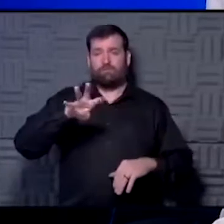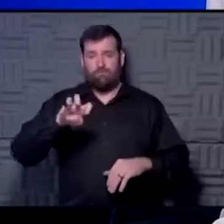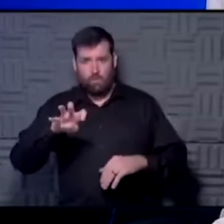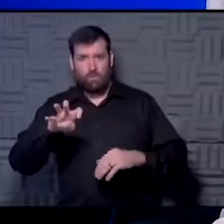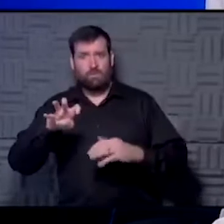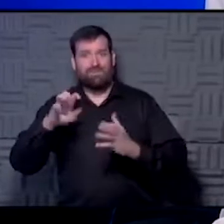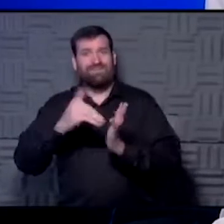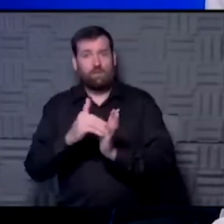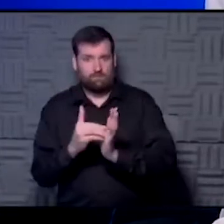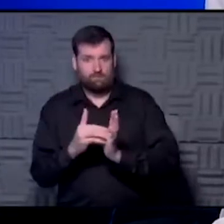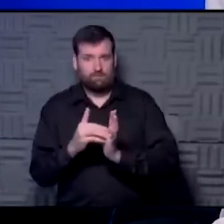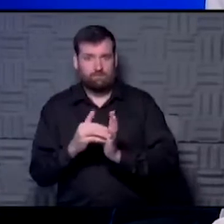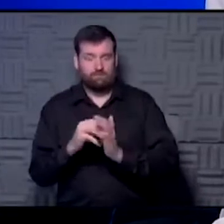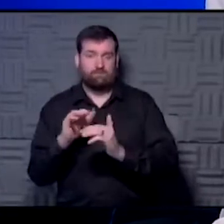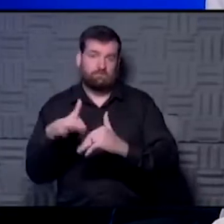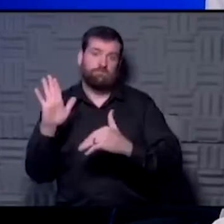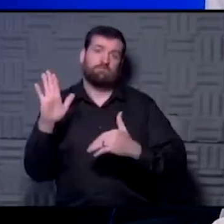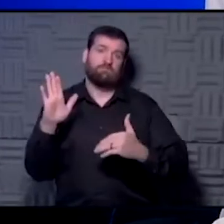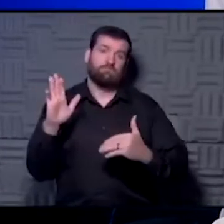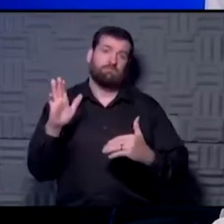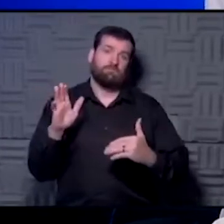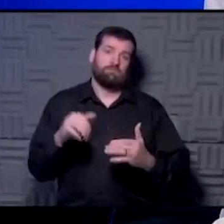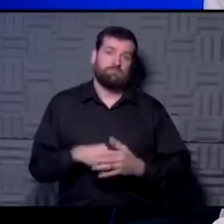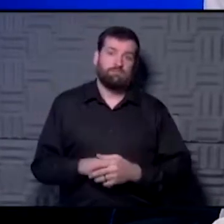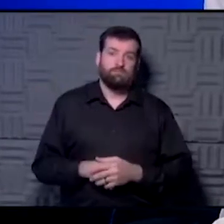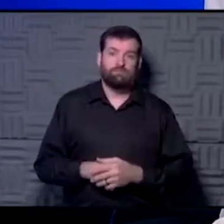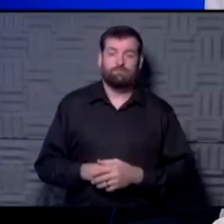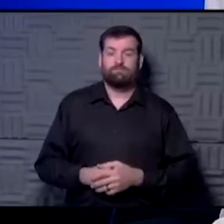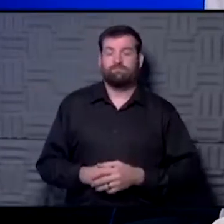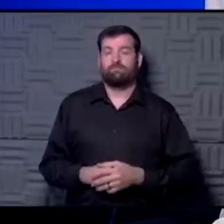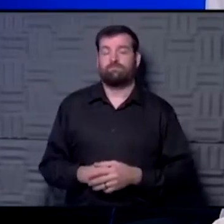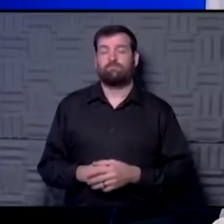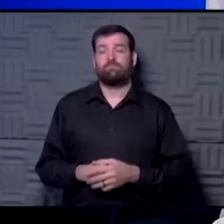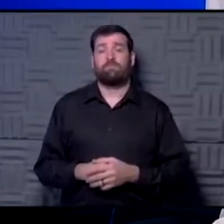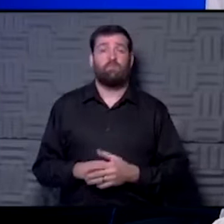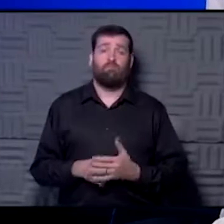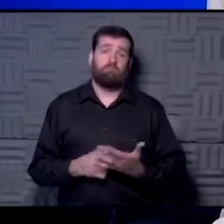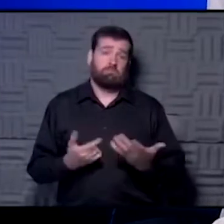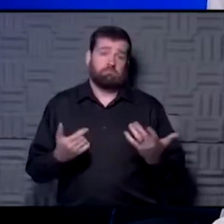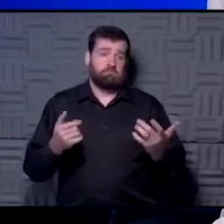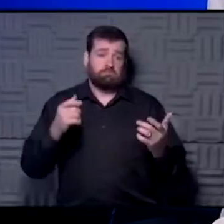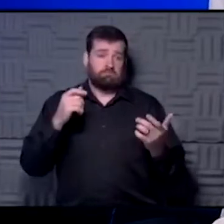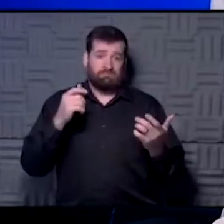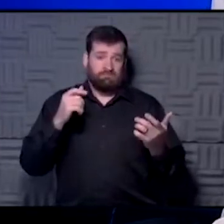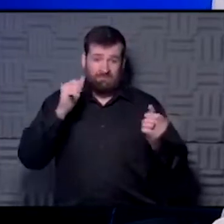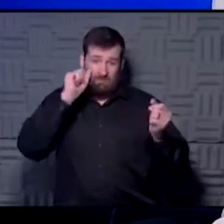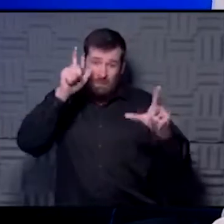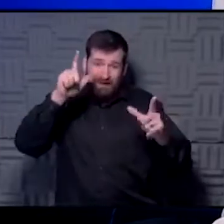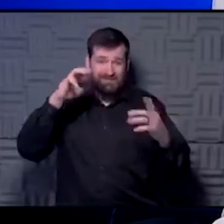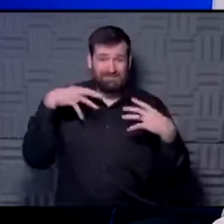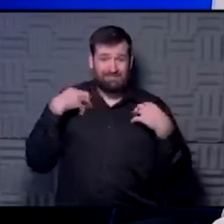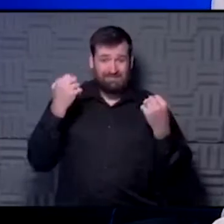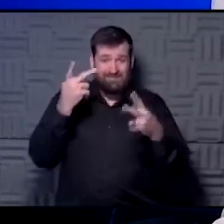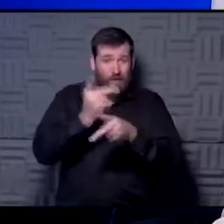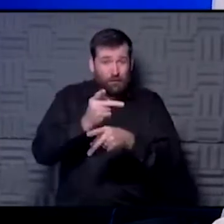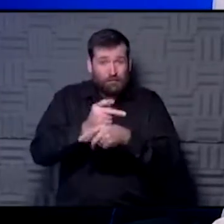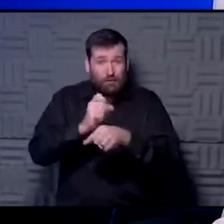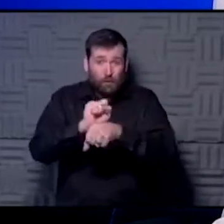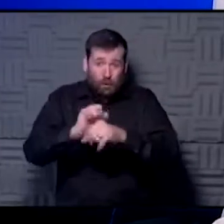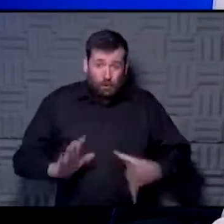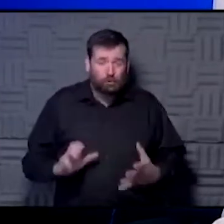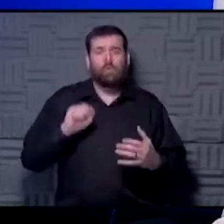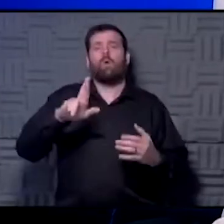more range before we're through with this. And so it's not surprising that healthcare workers or any kind of frontline worker